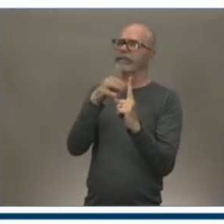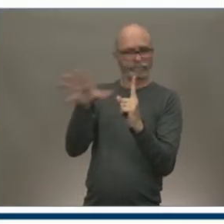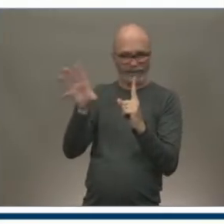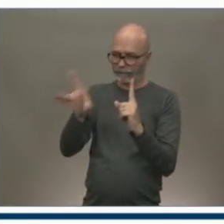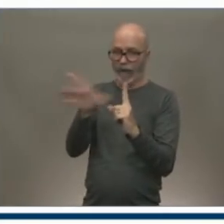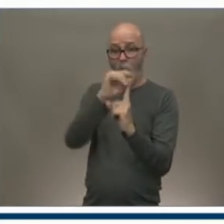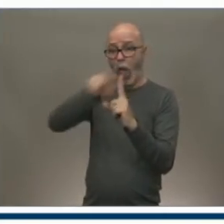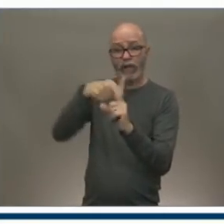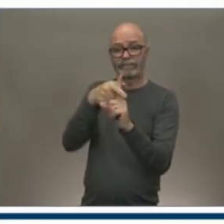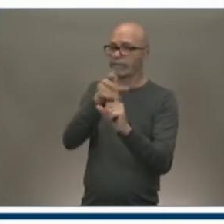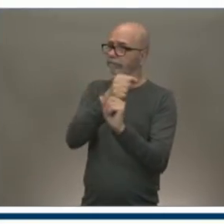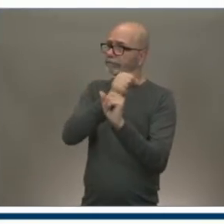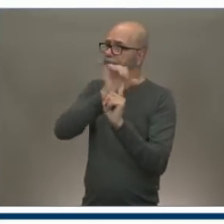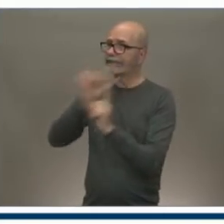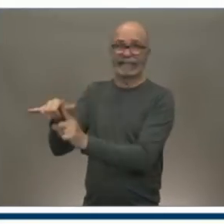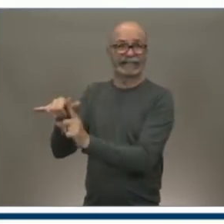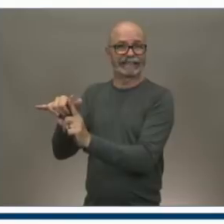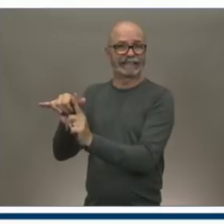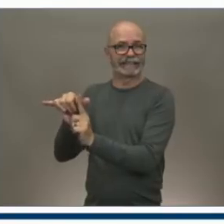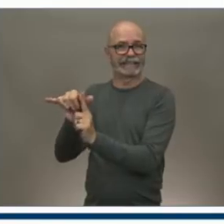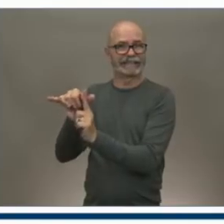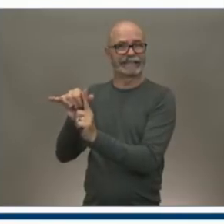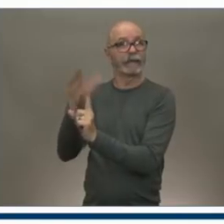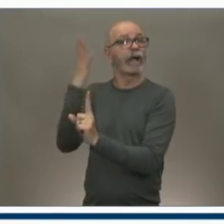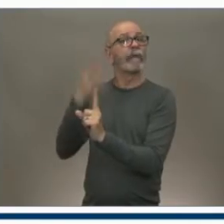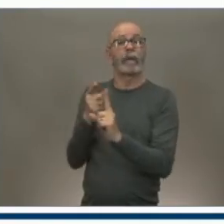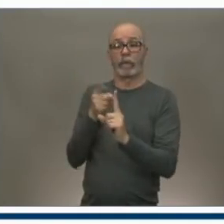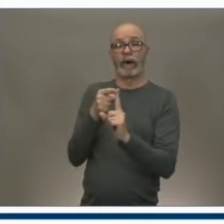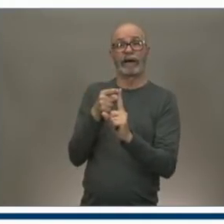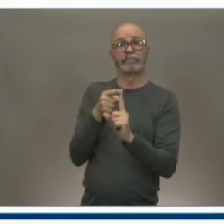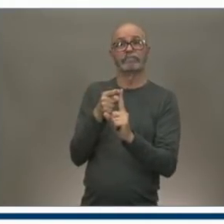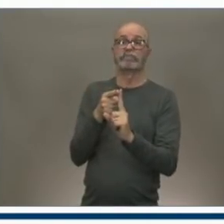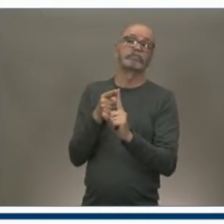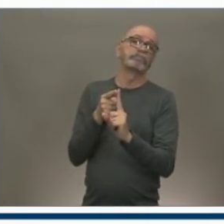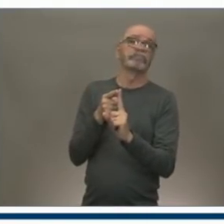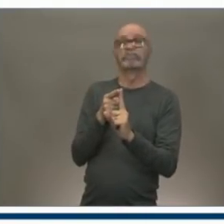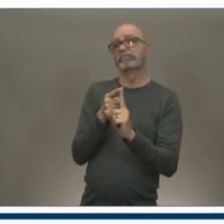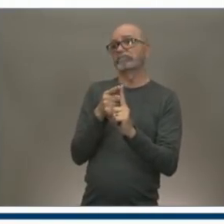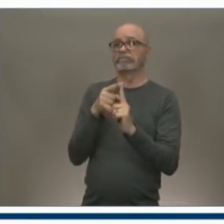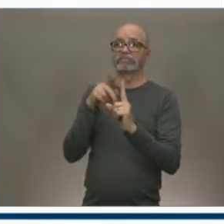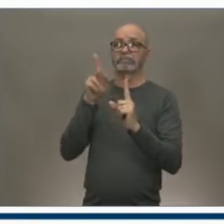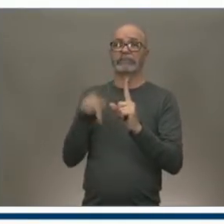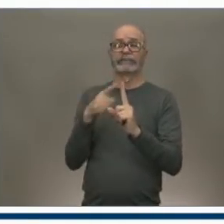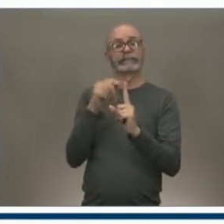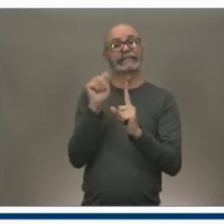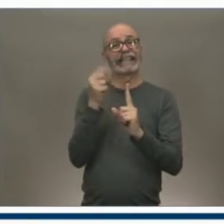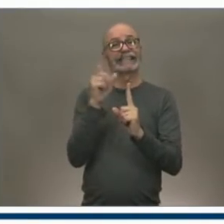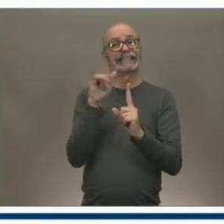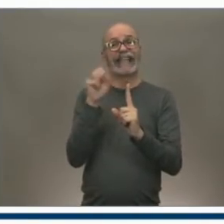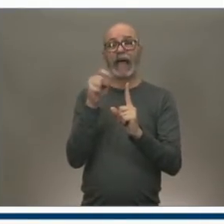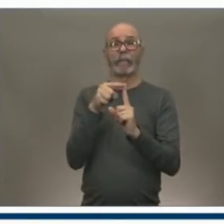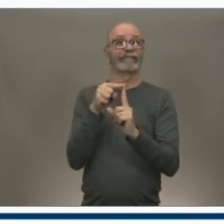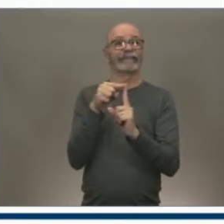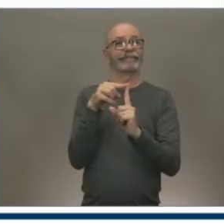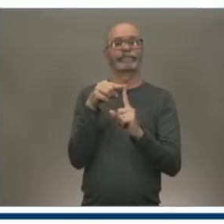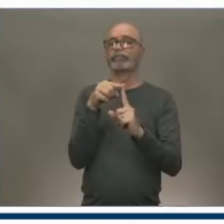will be considered resolved, up to at least 10 days. So once the first case in the